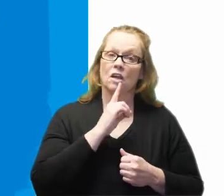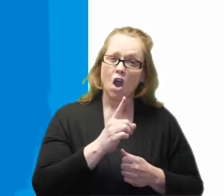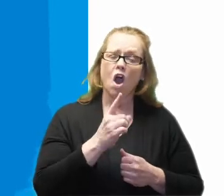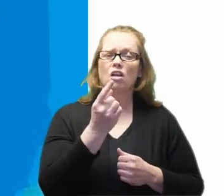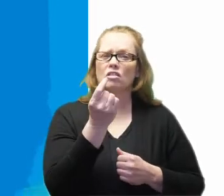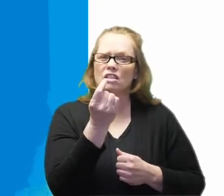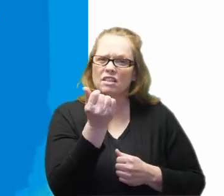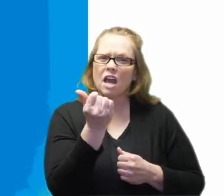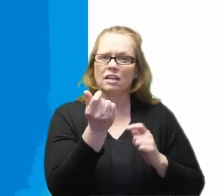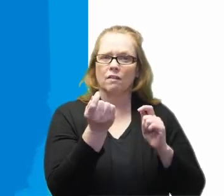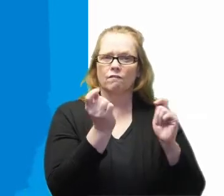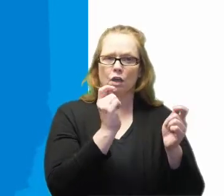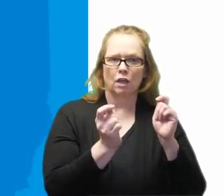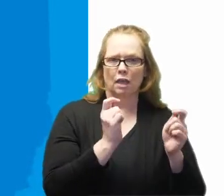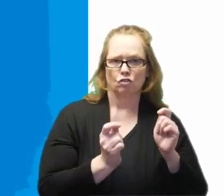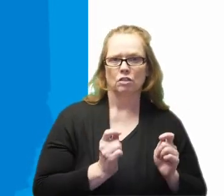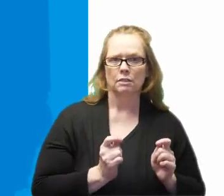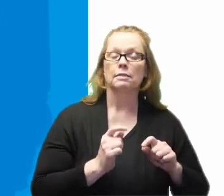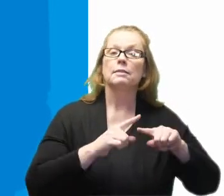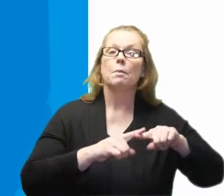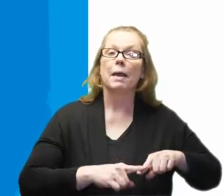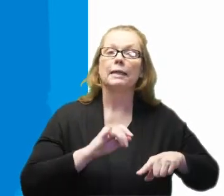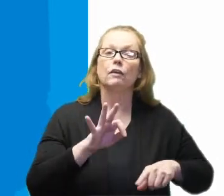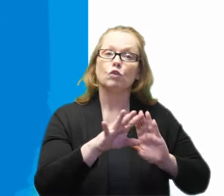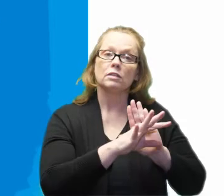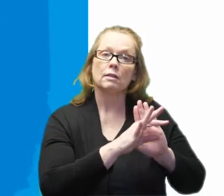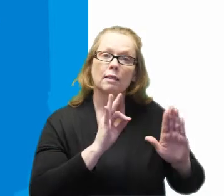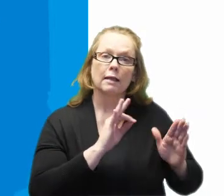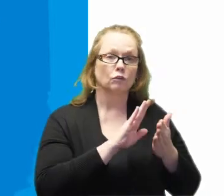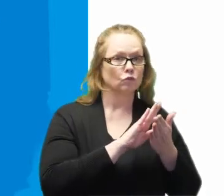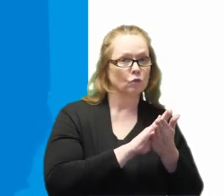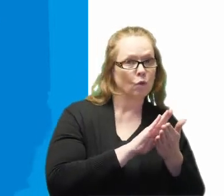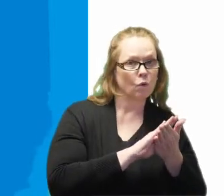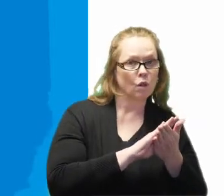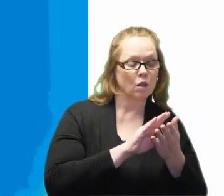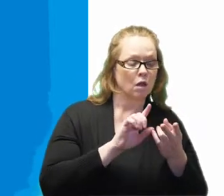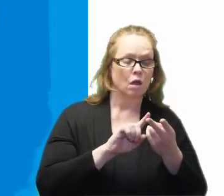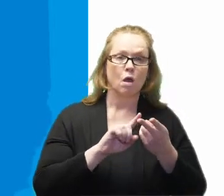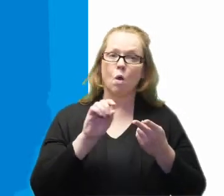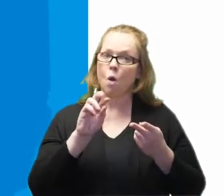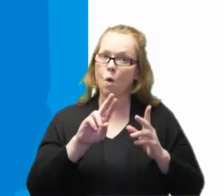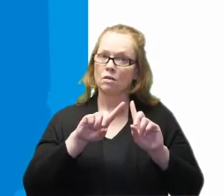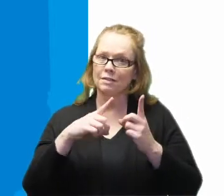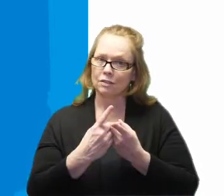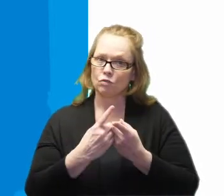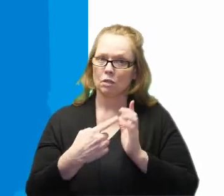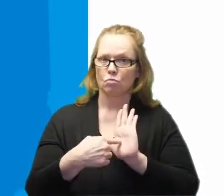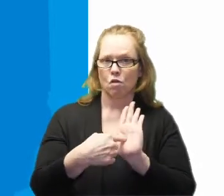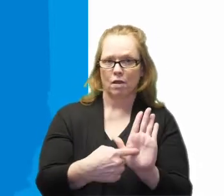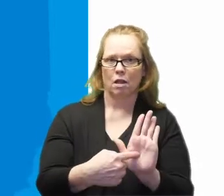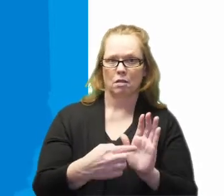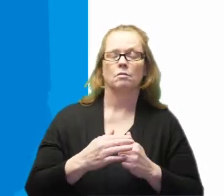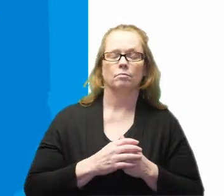There are slight variations depending on whether you select a school or district profile.